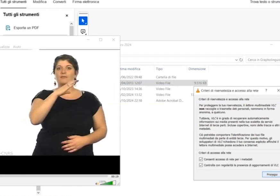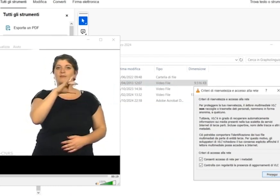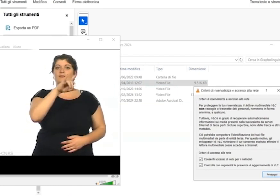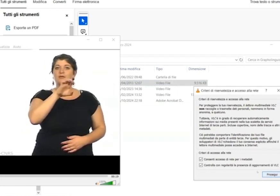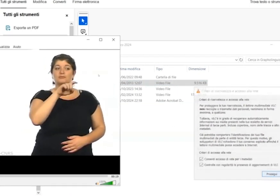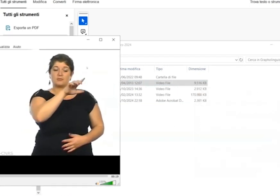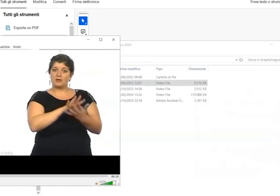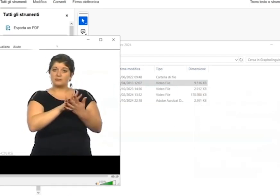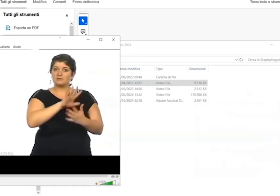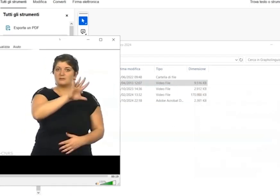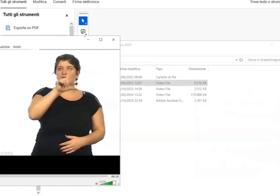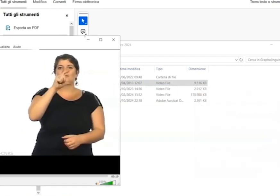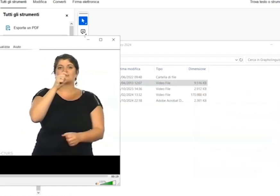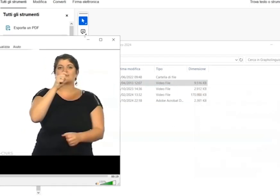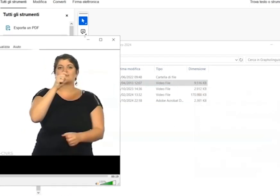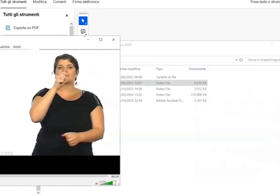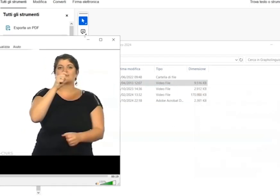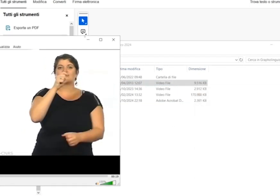Tell me, right? Yeah.